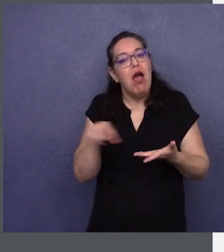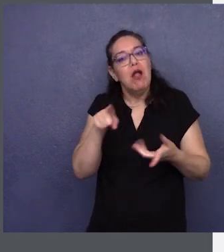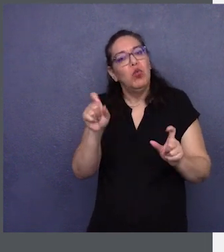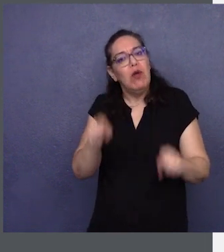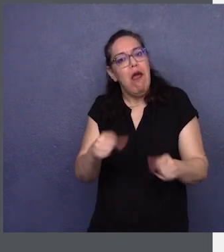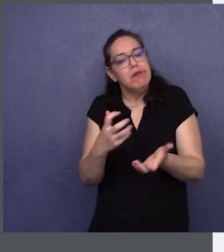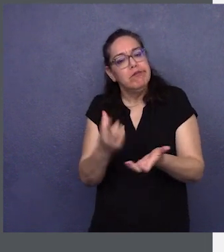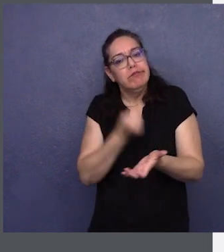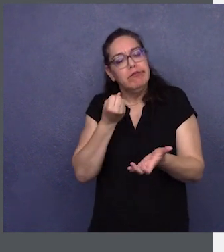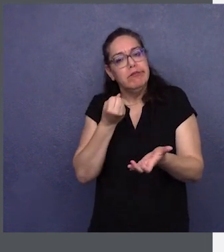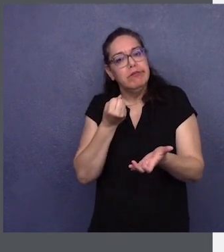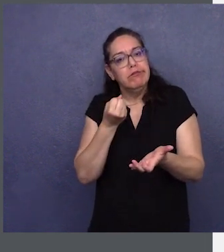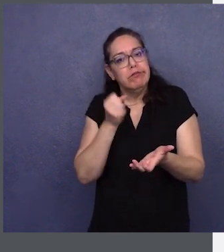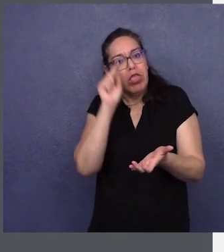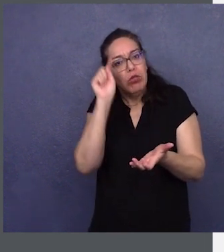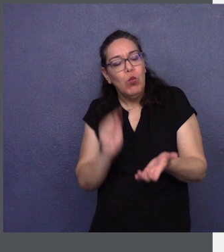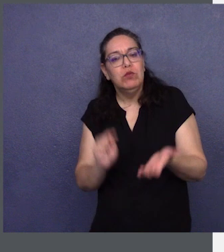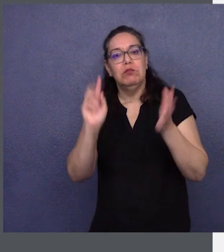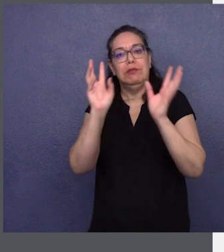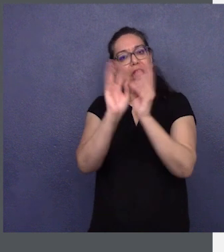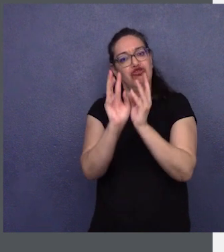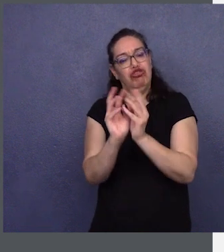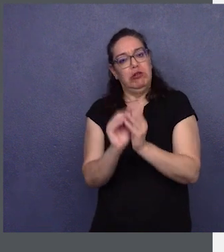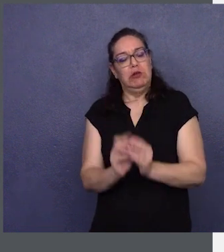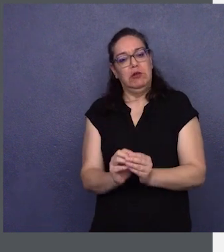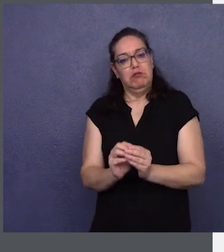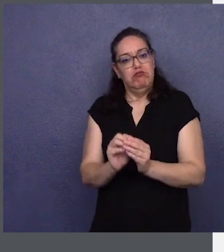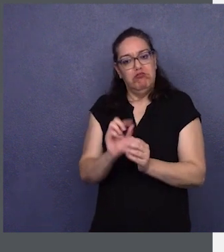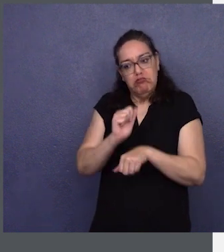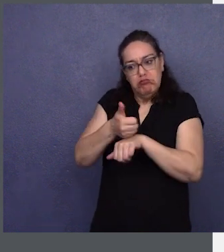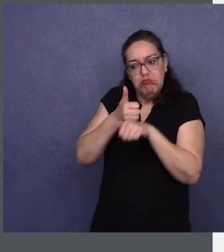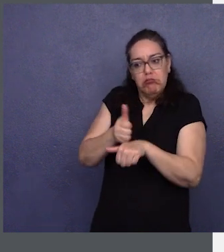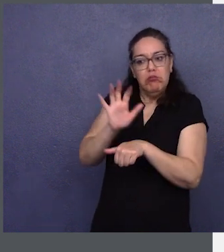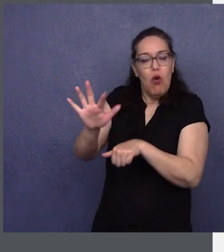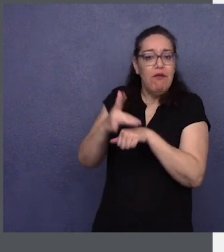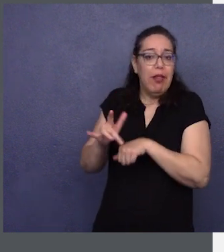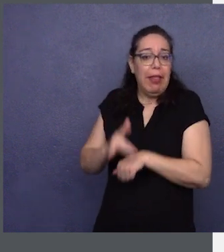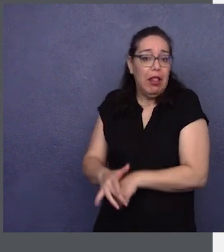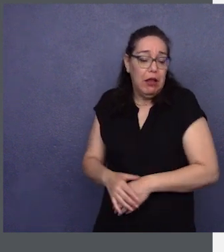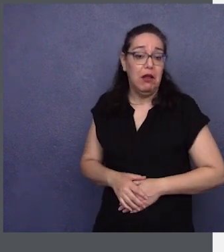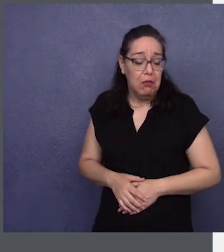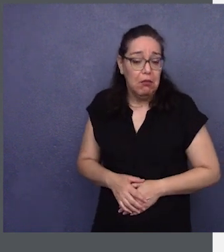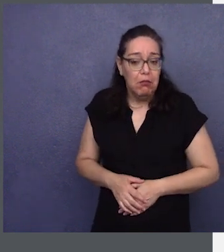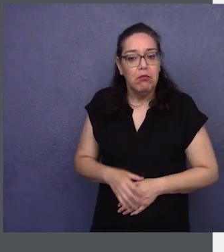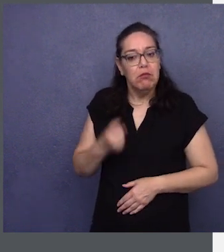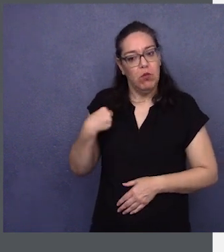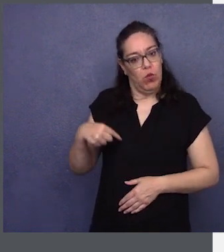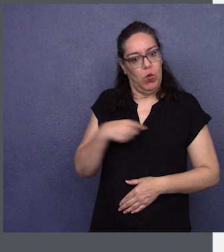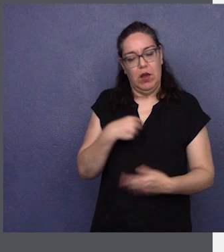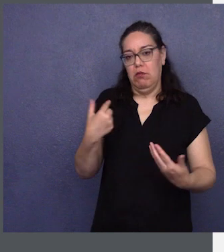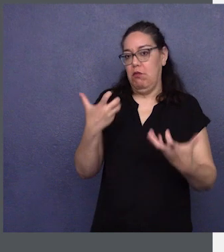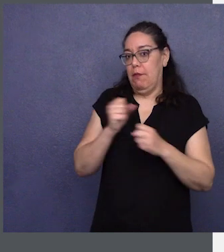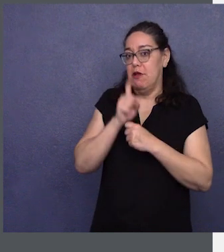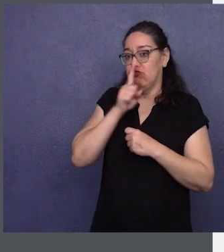advantage of the sessions based on your availability. So we wanted to make sure that all